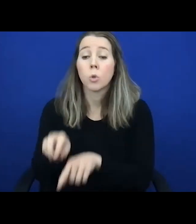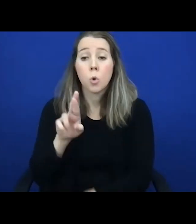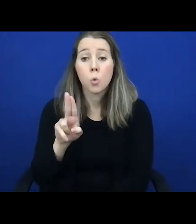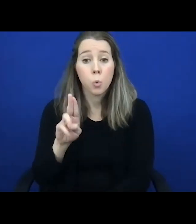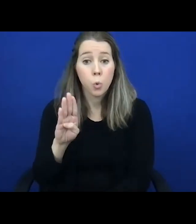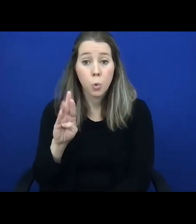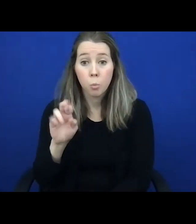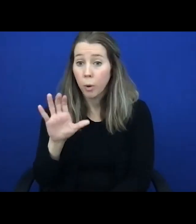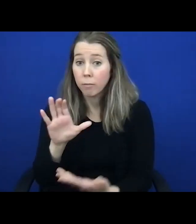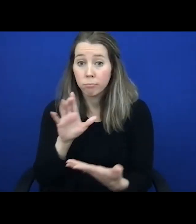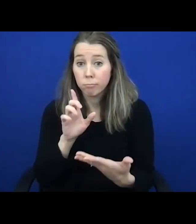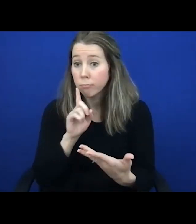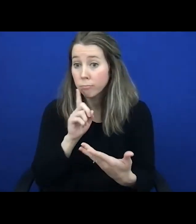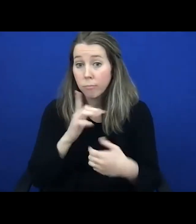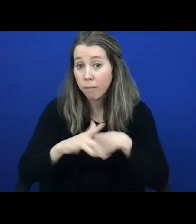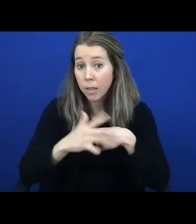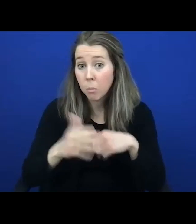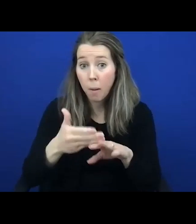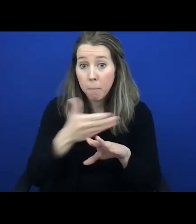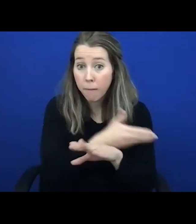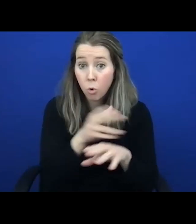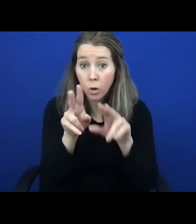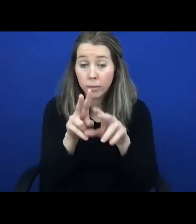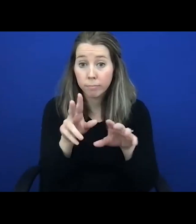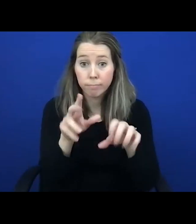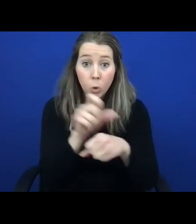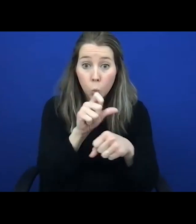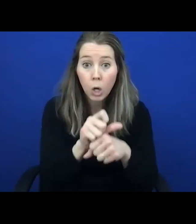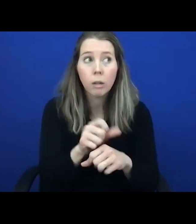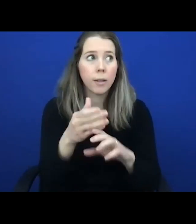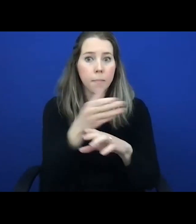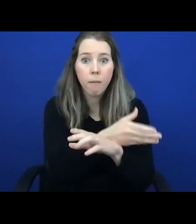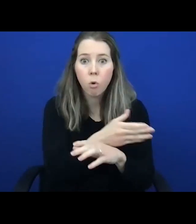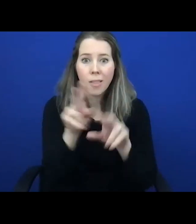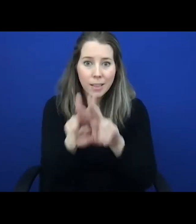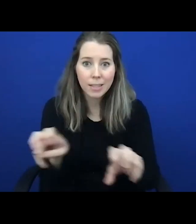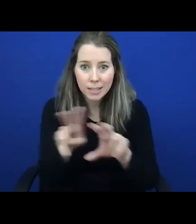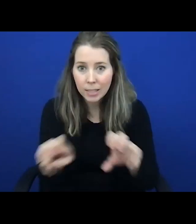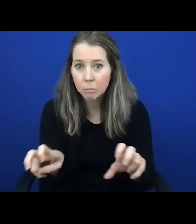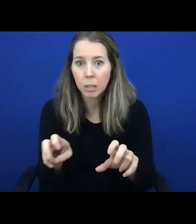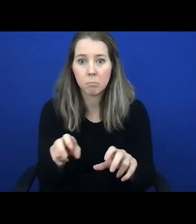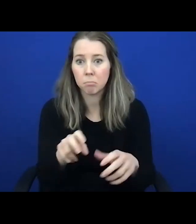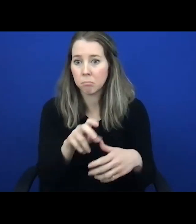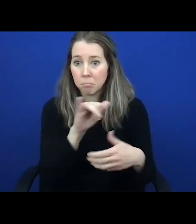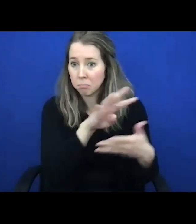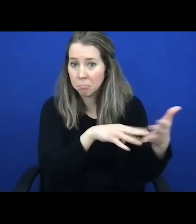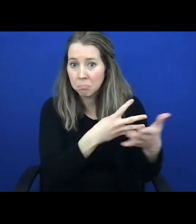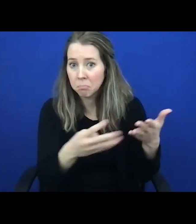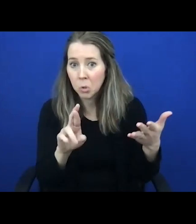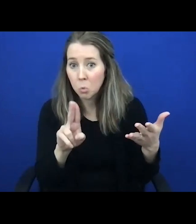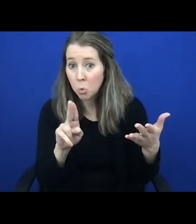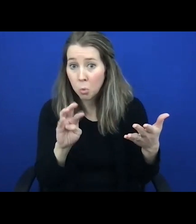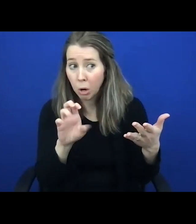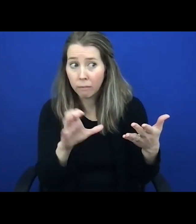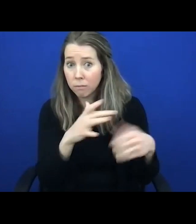available. Like, before you do the assignment, before you know what the assignment is, you have the